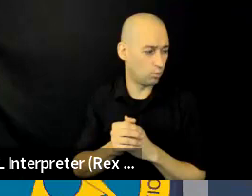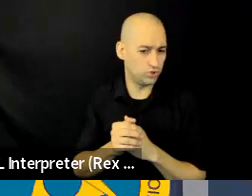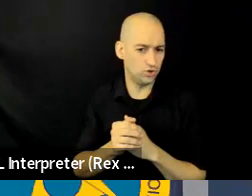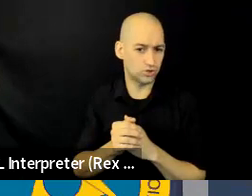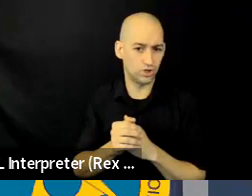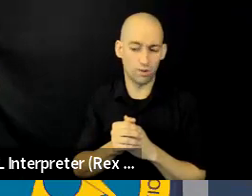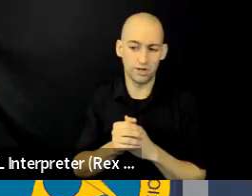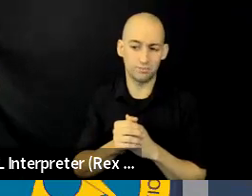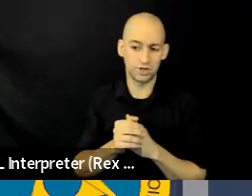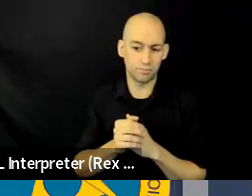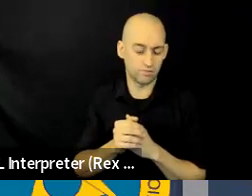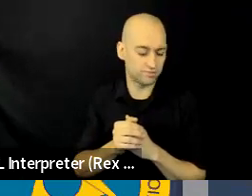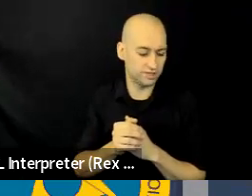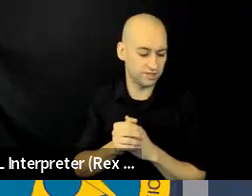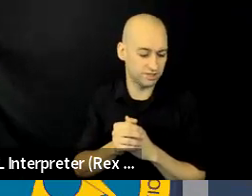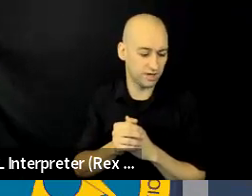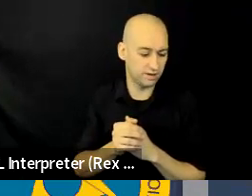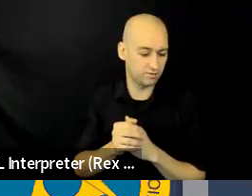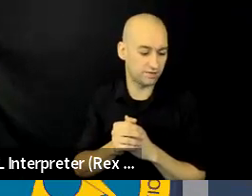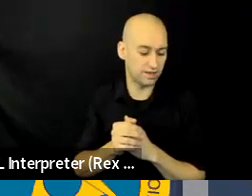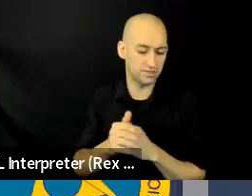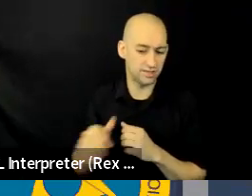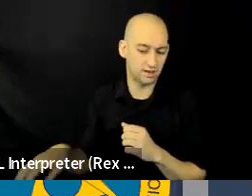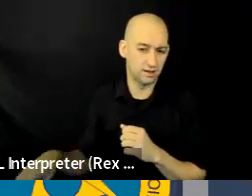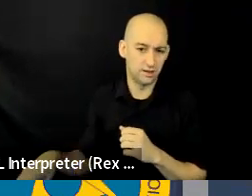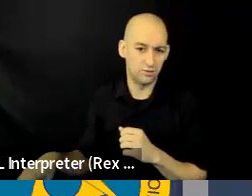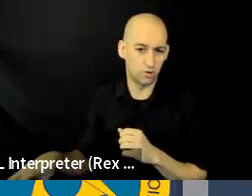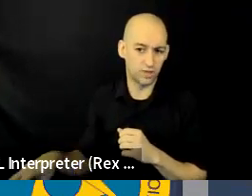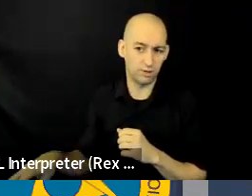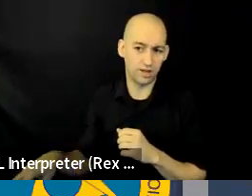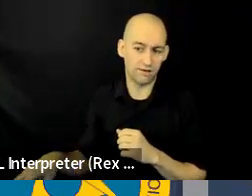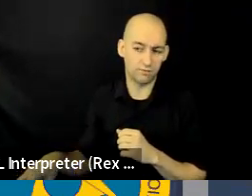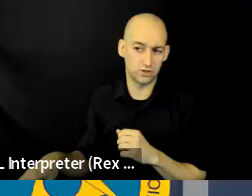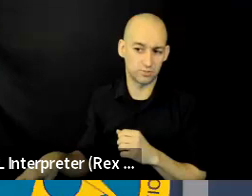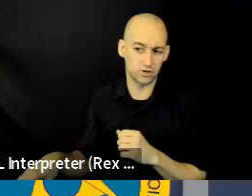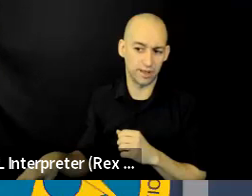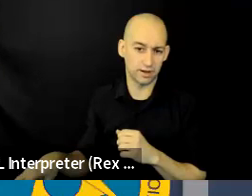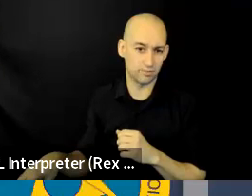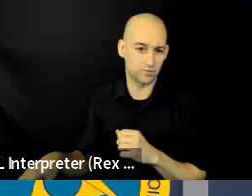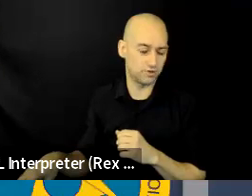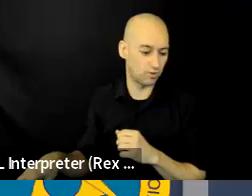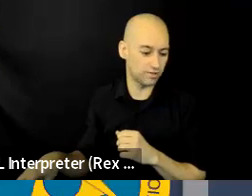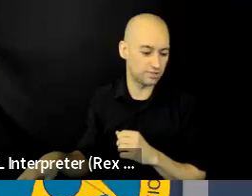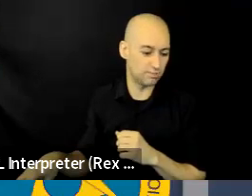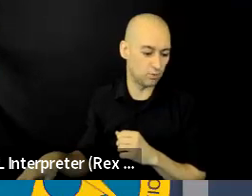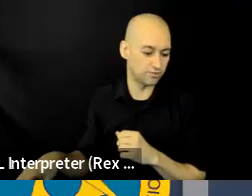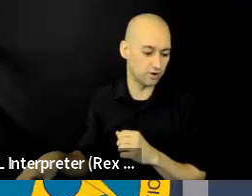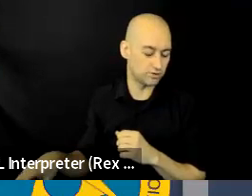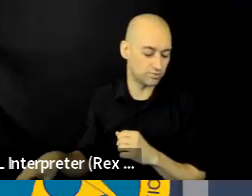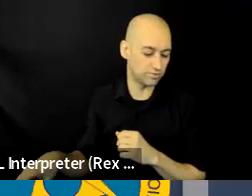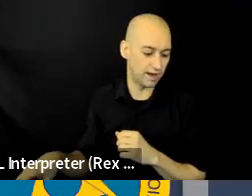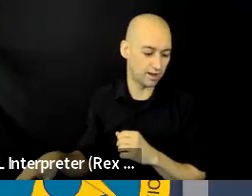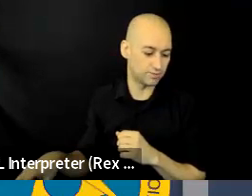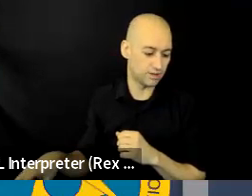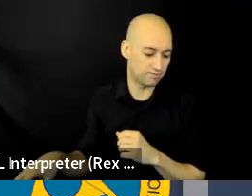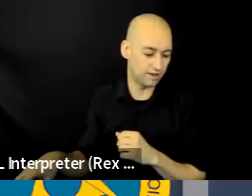it gets pretty frustrating. And I could go into a lot of detail about the issues I have with this project in terms of NEPA and